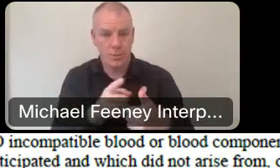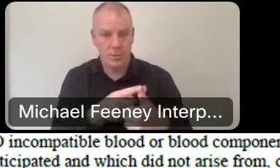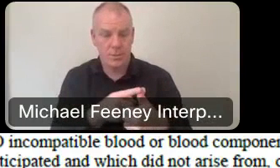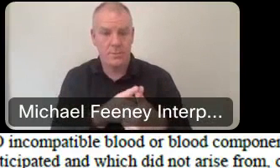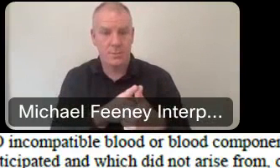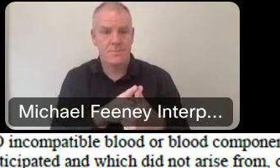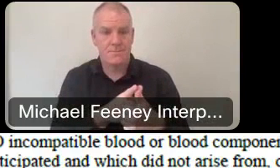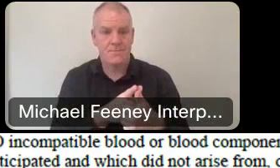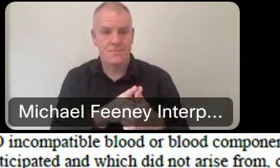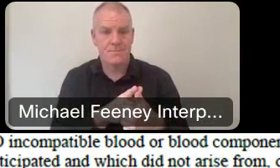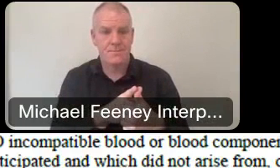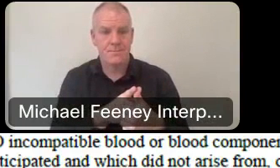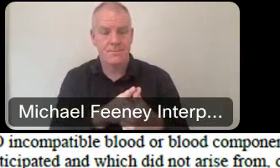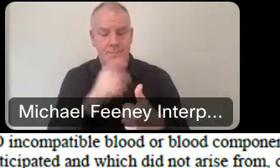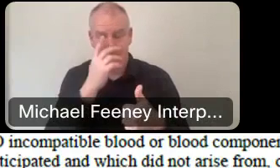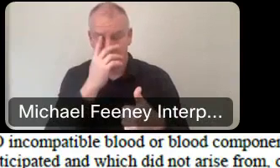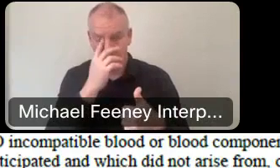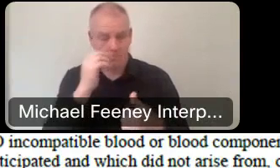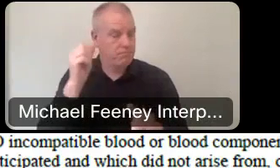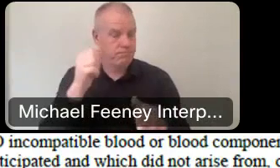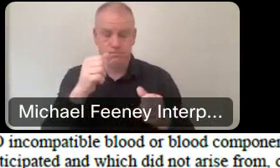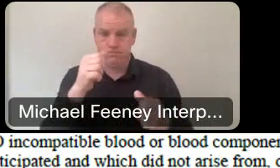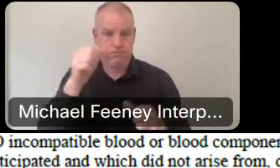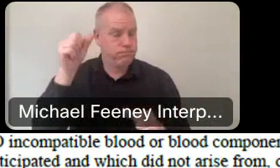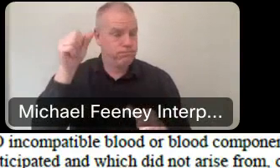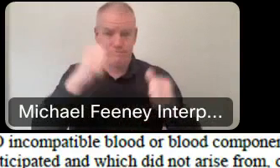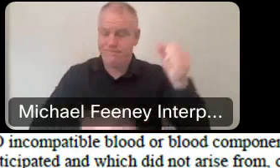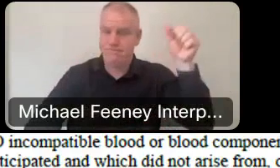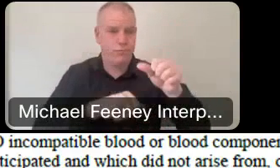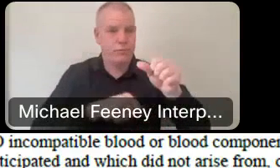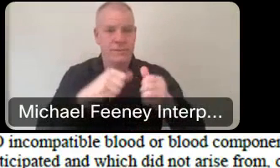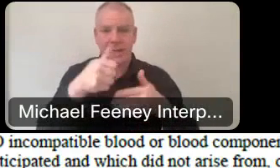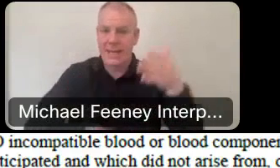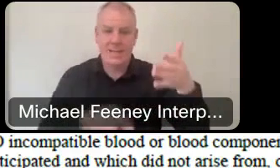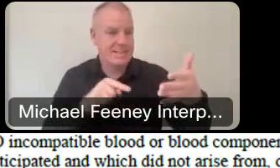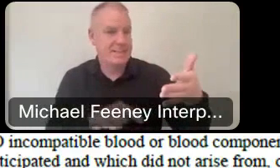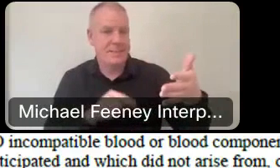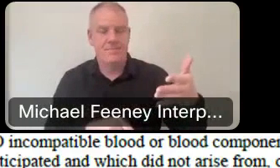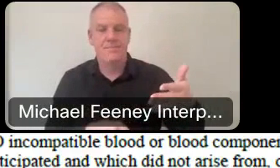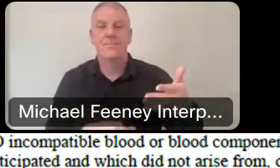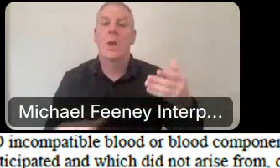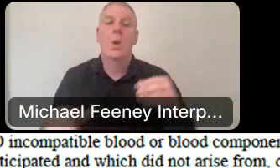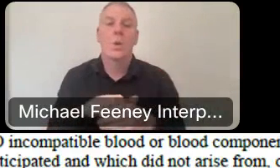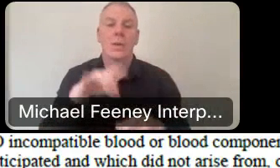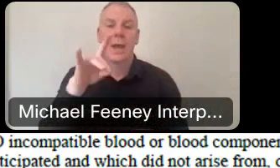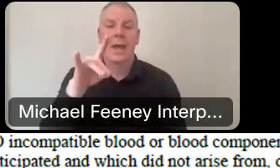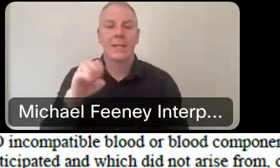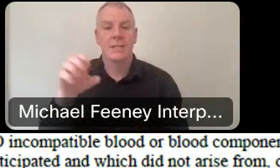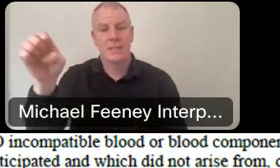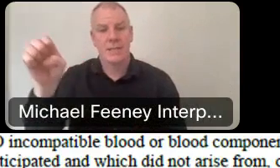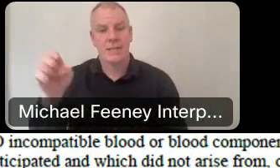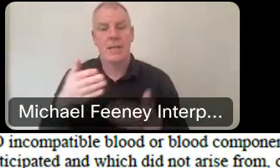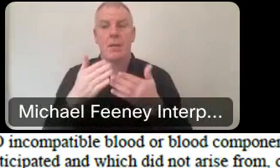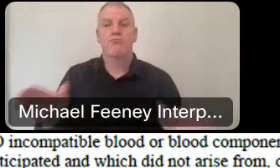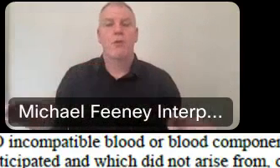So they are a very succinct list. We have within the HSE and the wider implementation